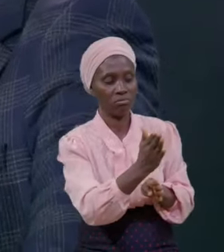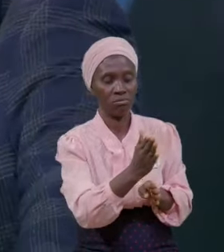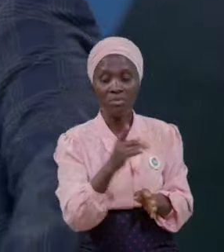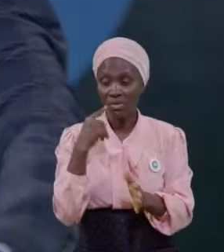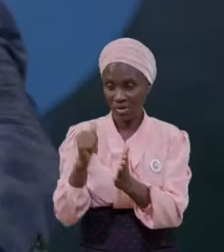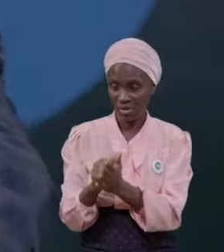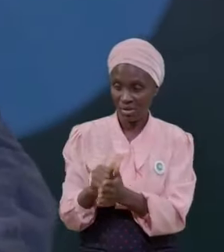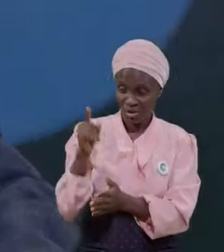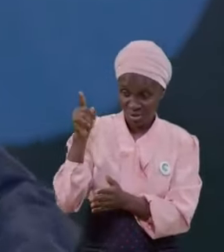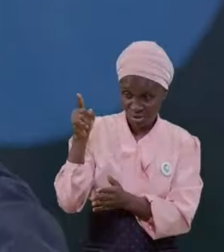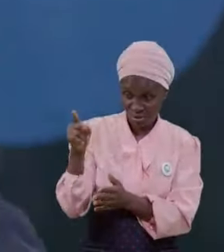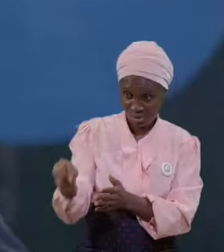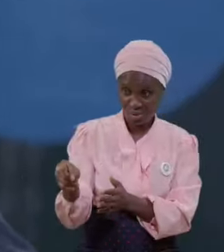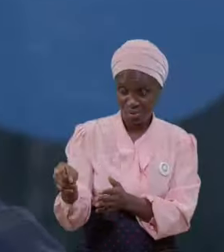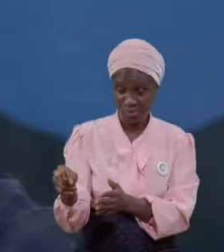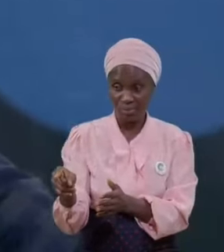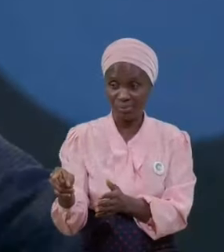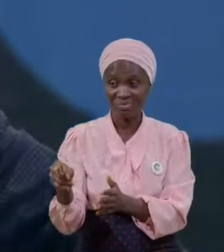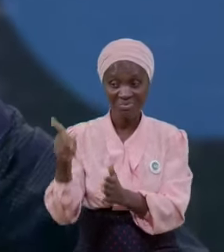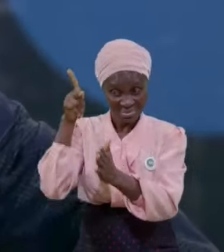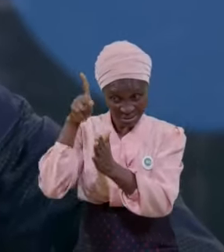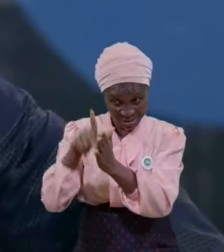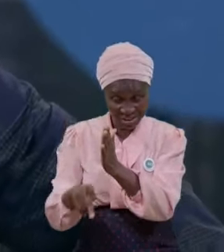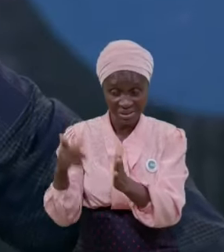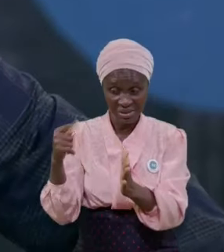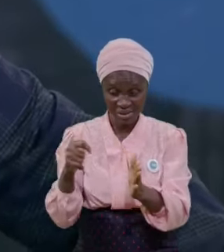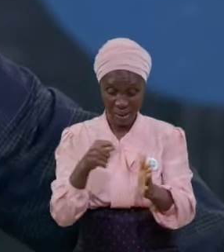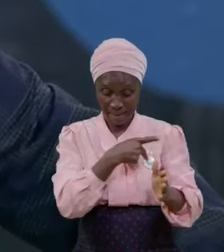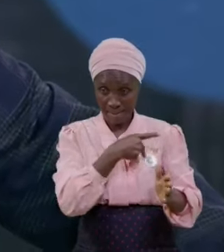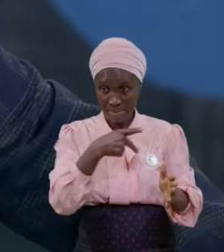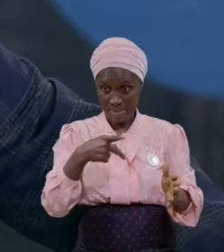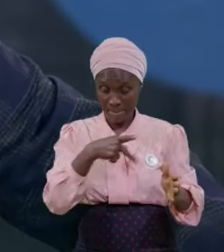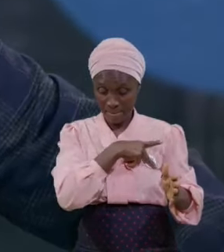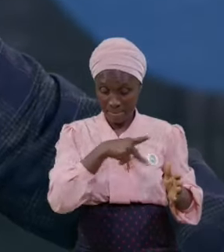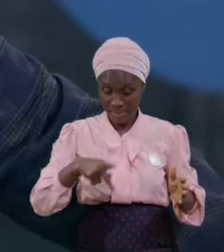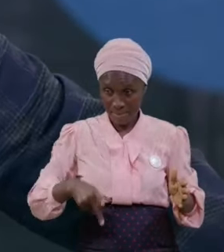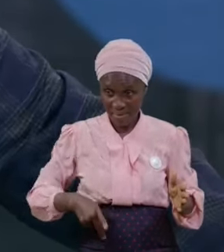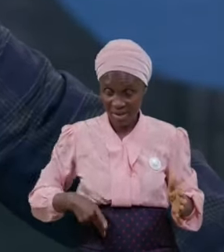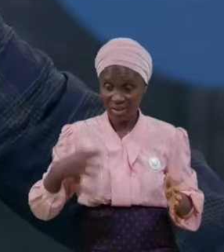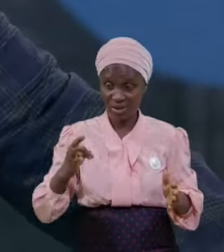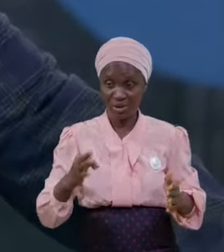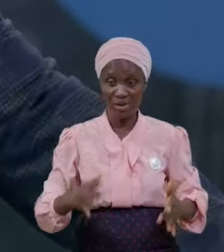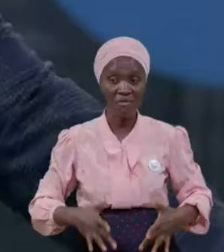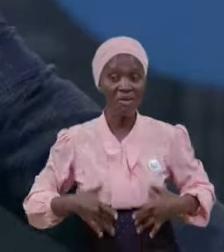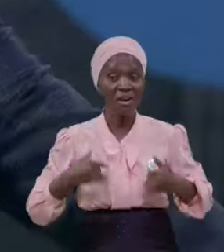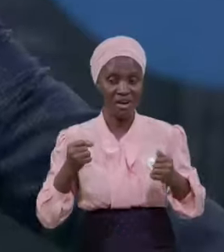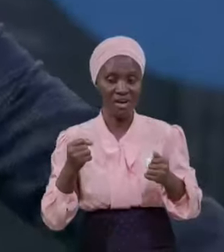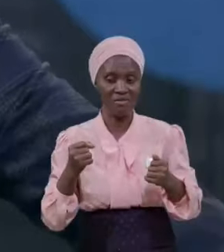He said, you are guilty. He said, your religion has not